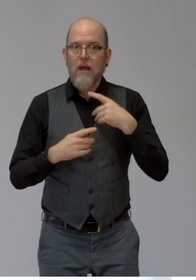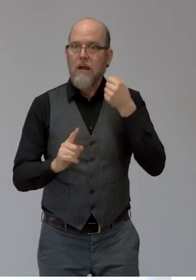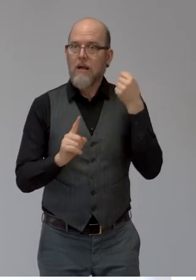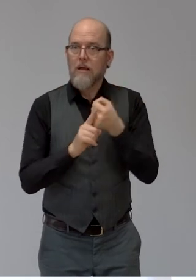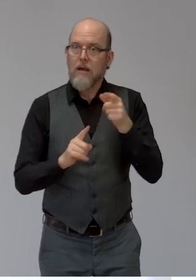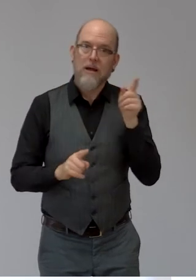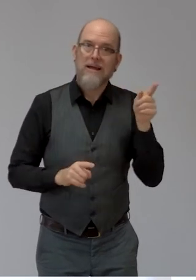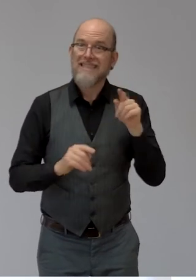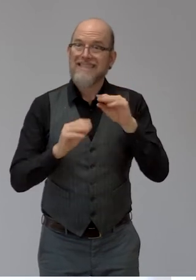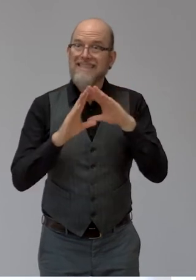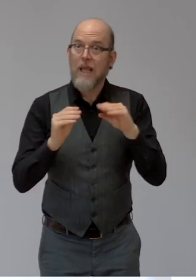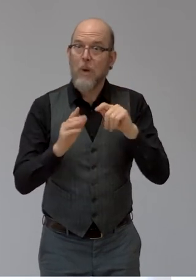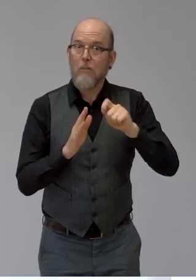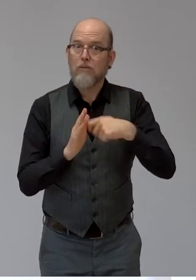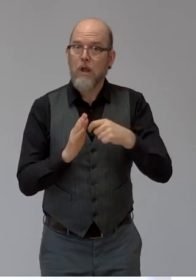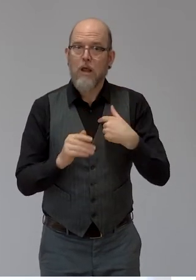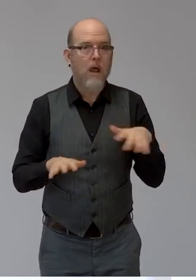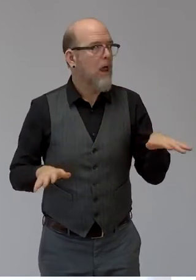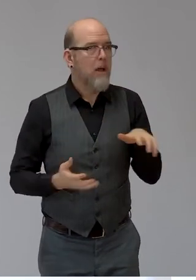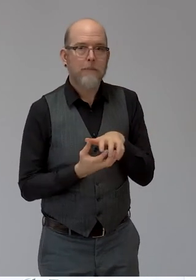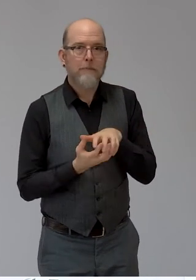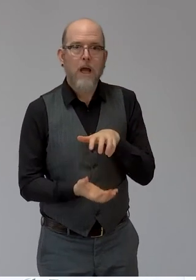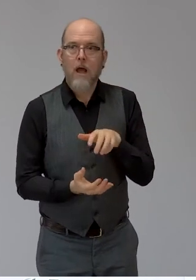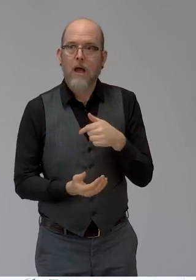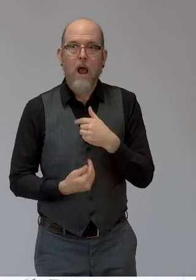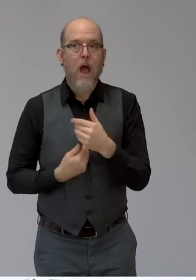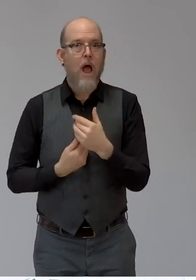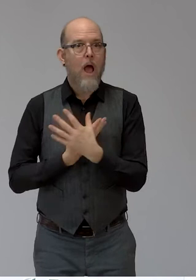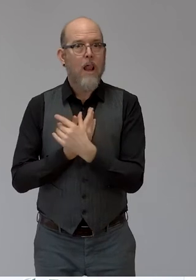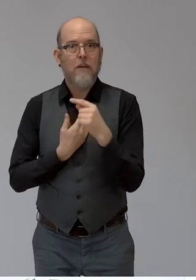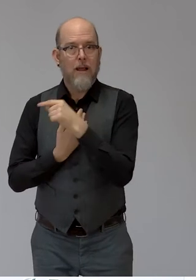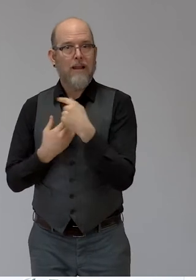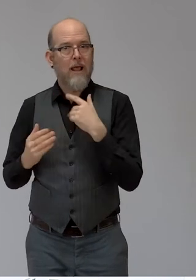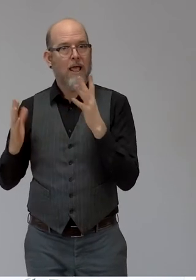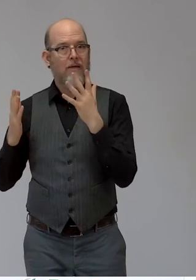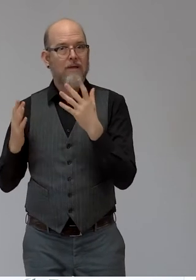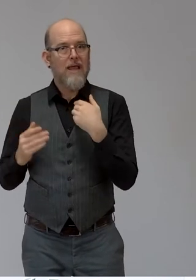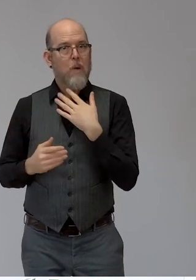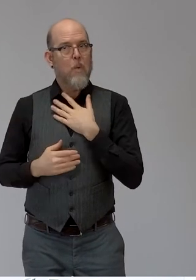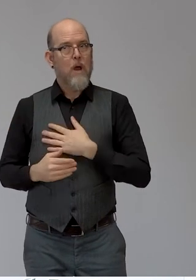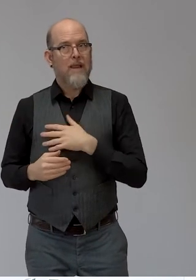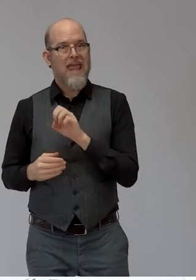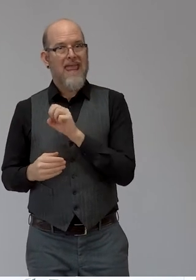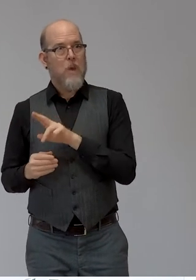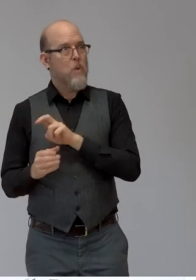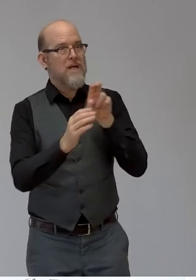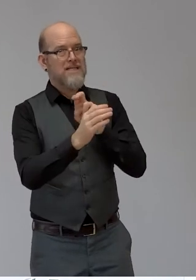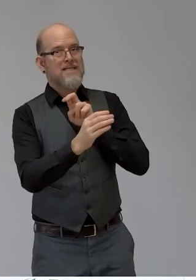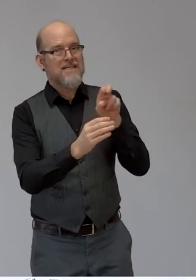country with high ambitions for joining EU, but the resources are really